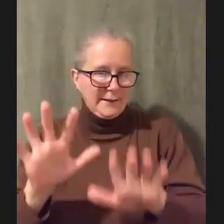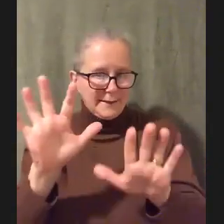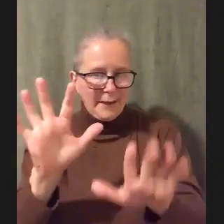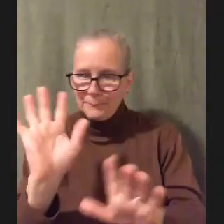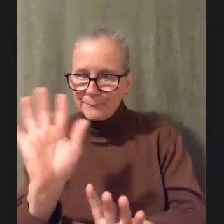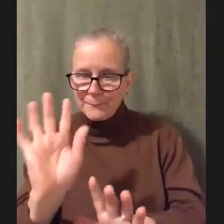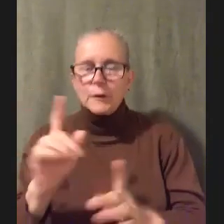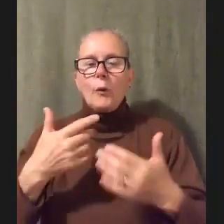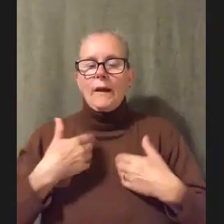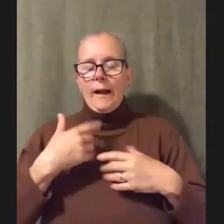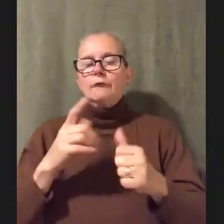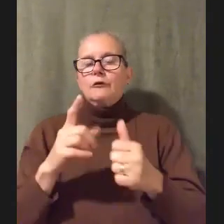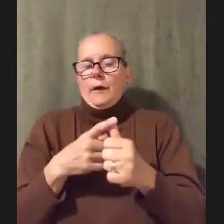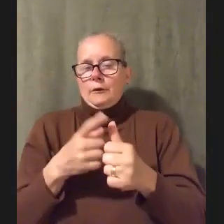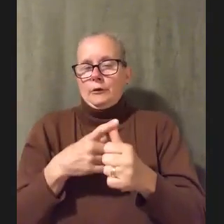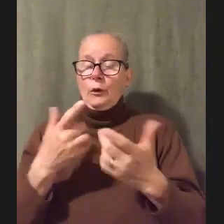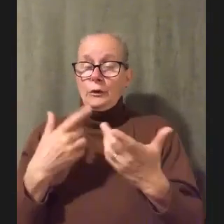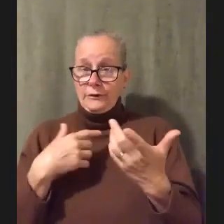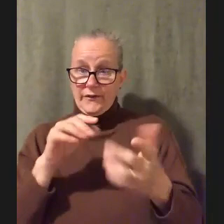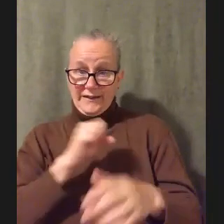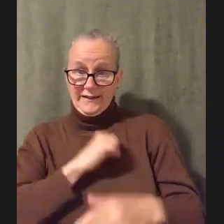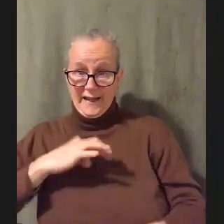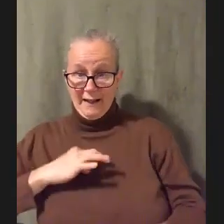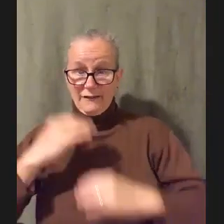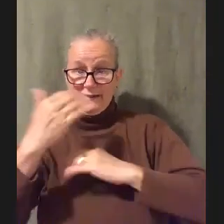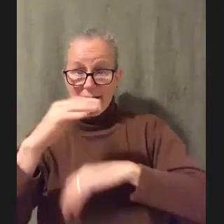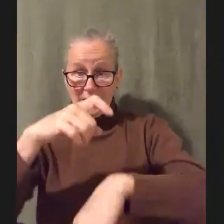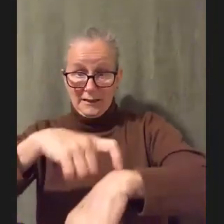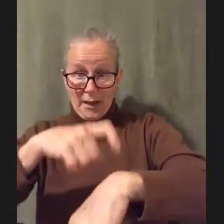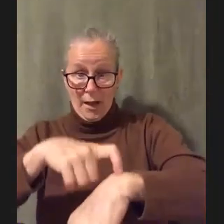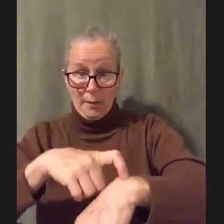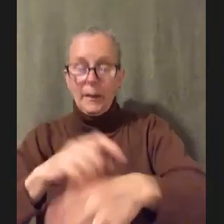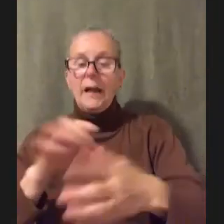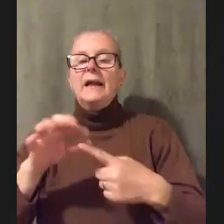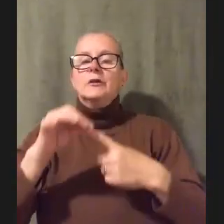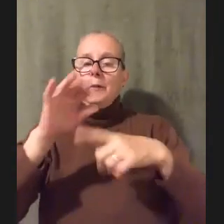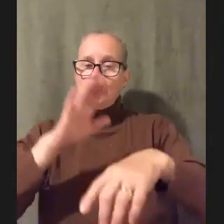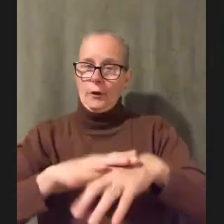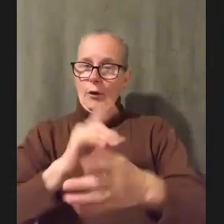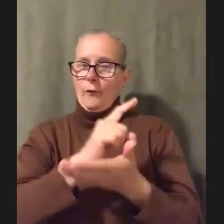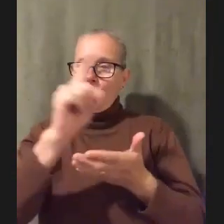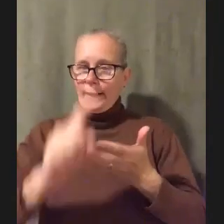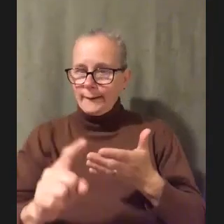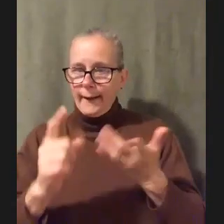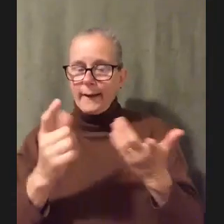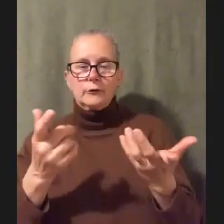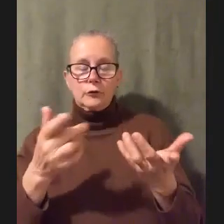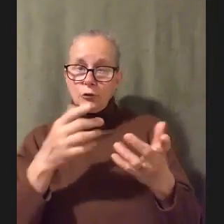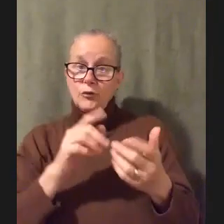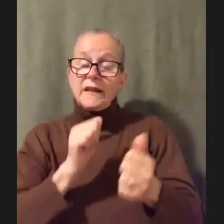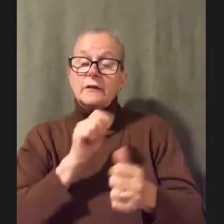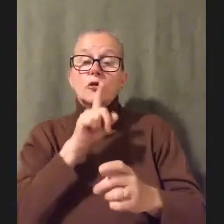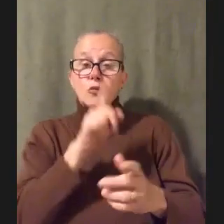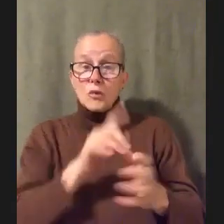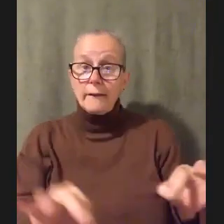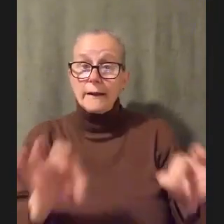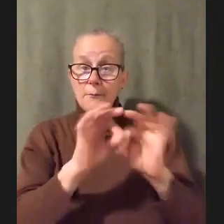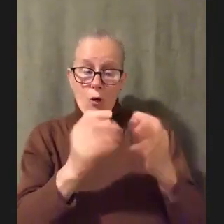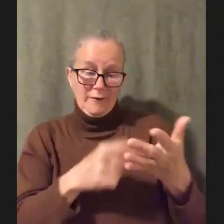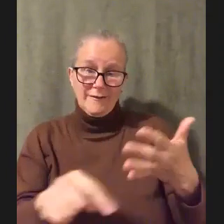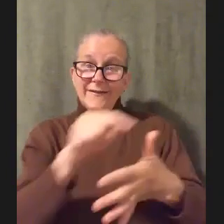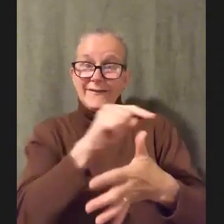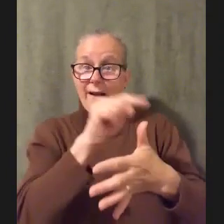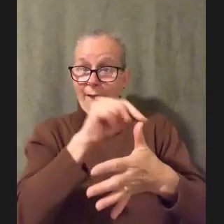to prioritize our staff's limited time, especially on weekends, to higher order tasks addressing disease